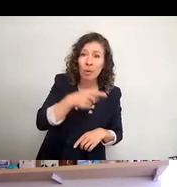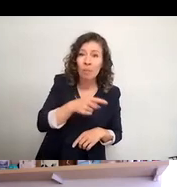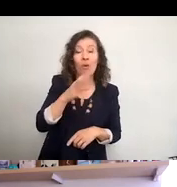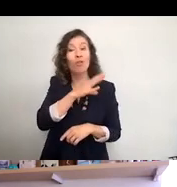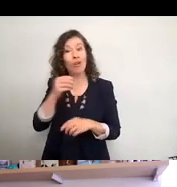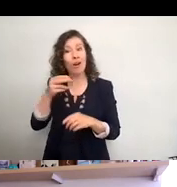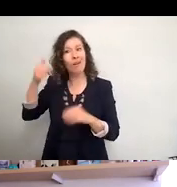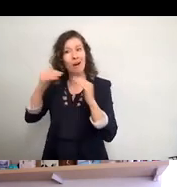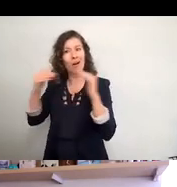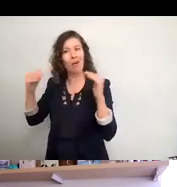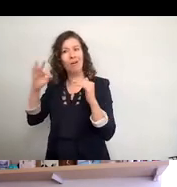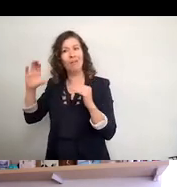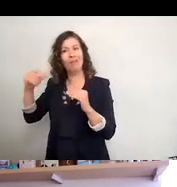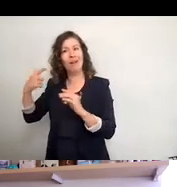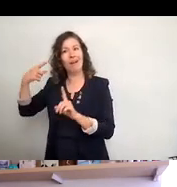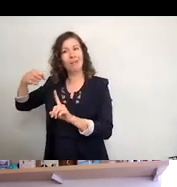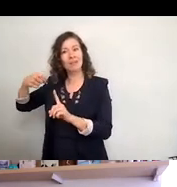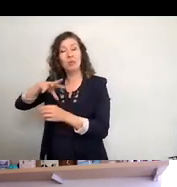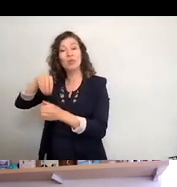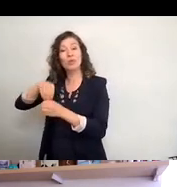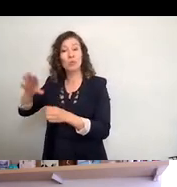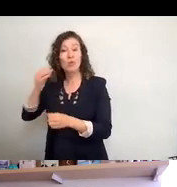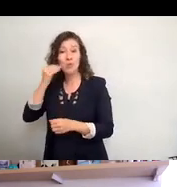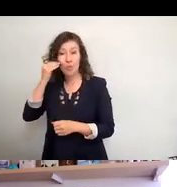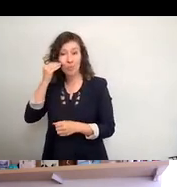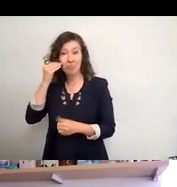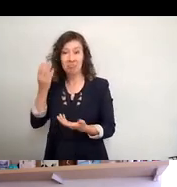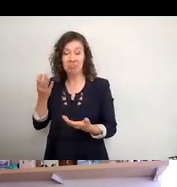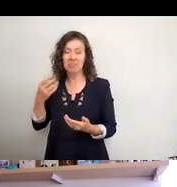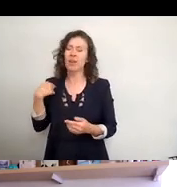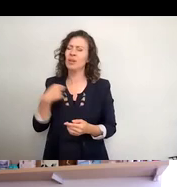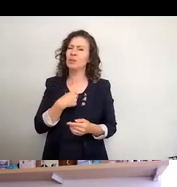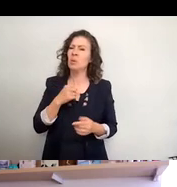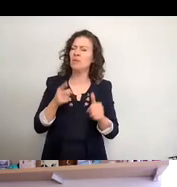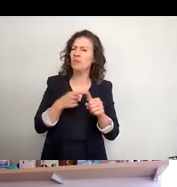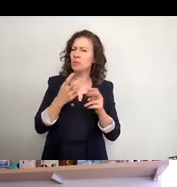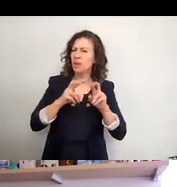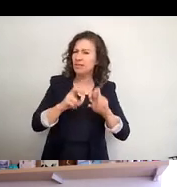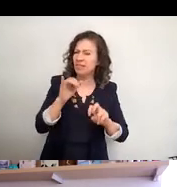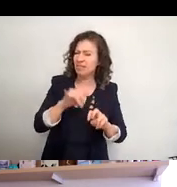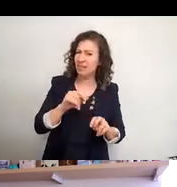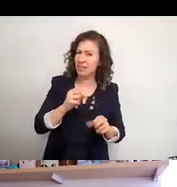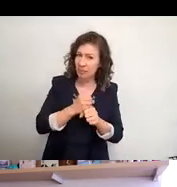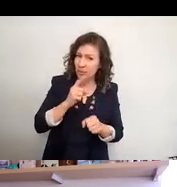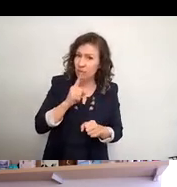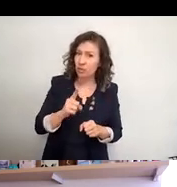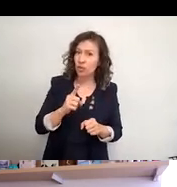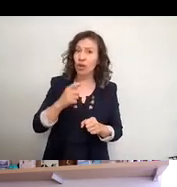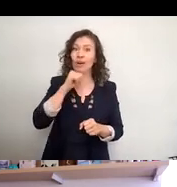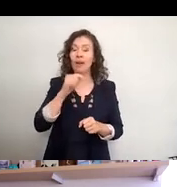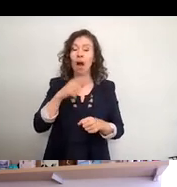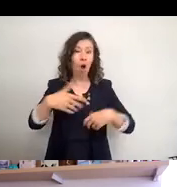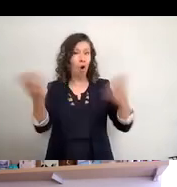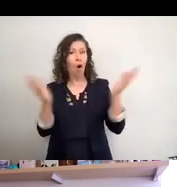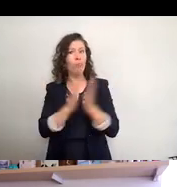levels of cognitive stimulation within the home. And so we wanted to first look at this to make sure that the takeaway shouldn't just be that mothers